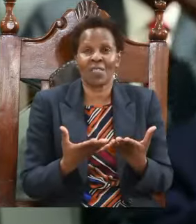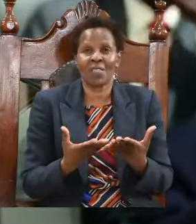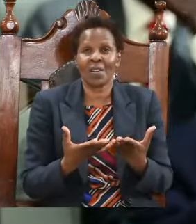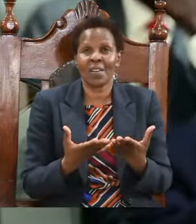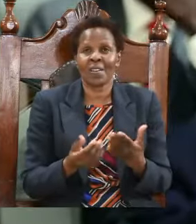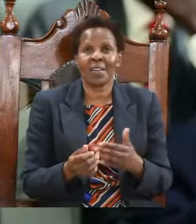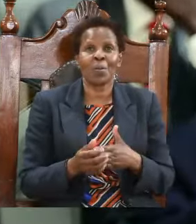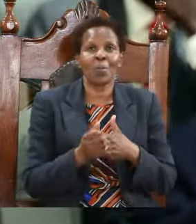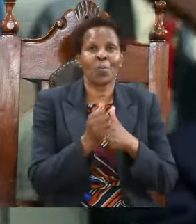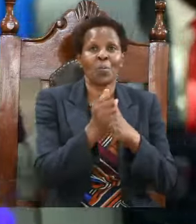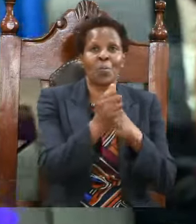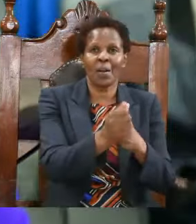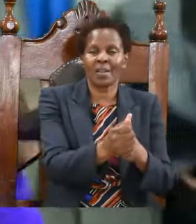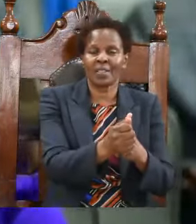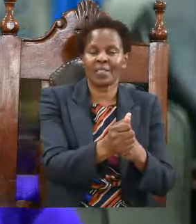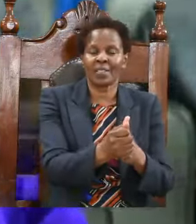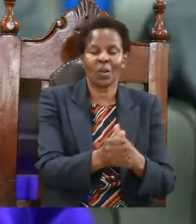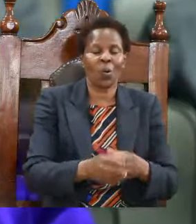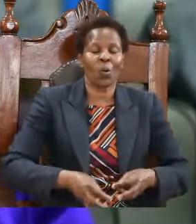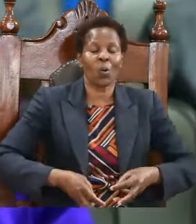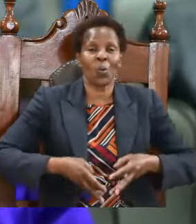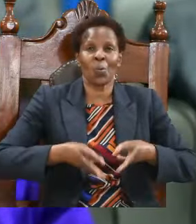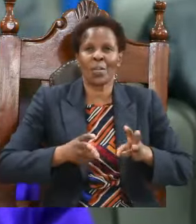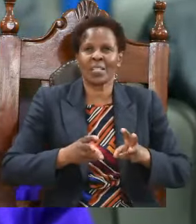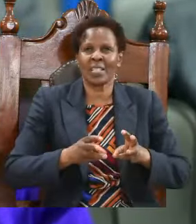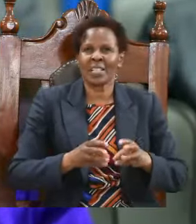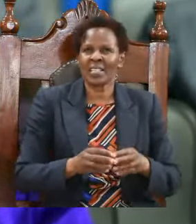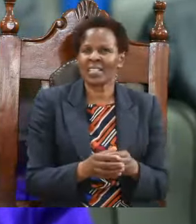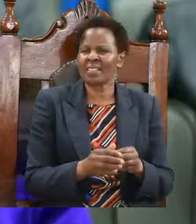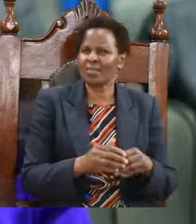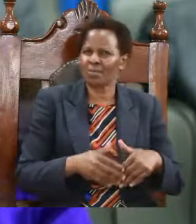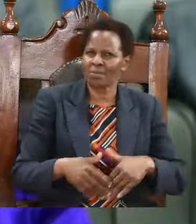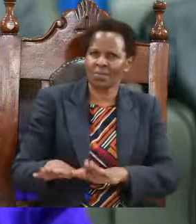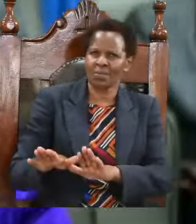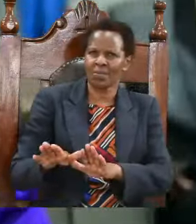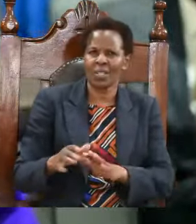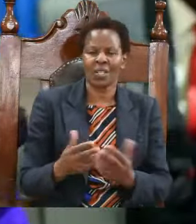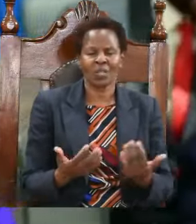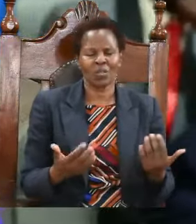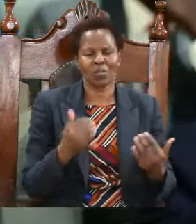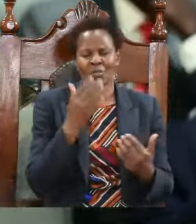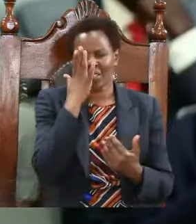direction. He did not just leave the people of Israel just like that.